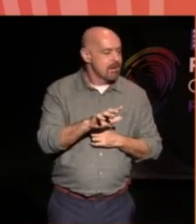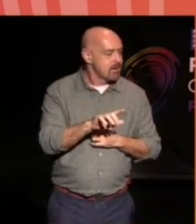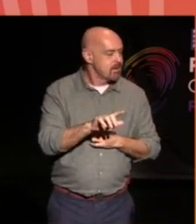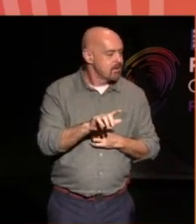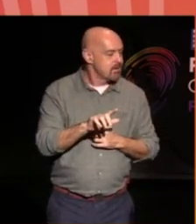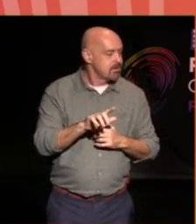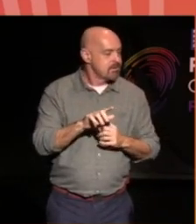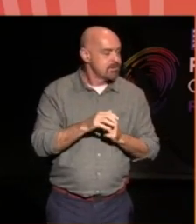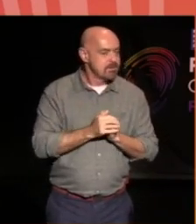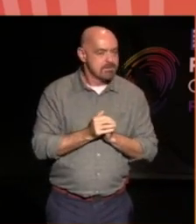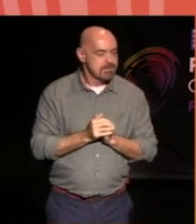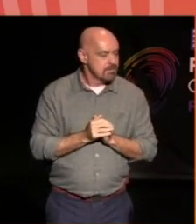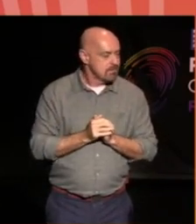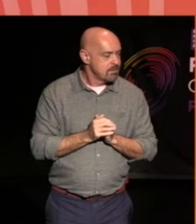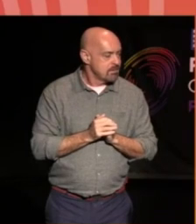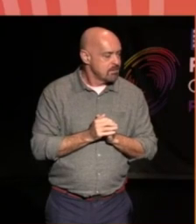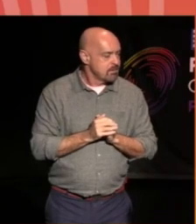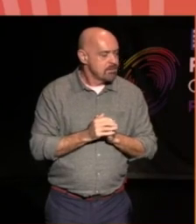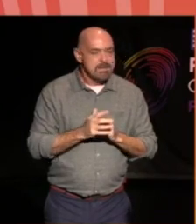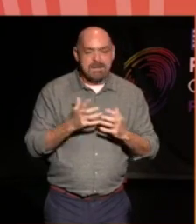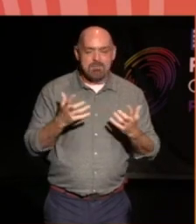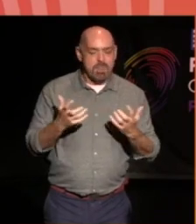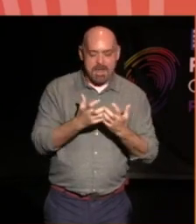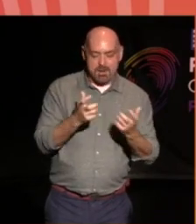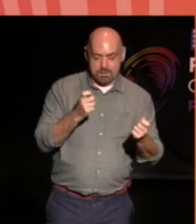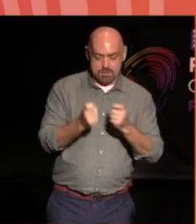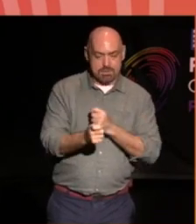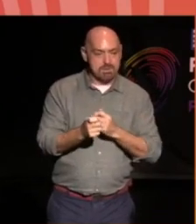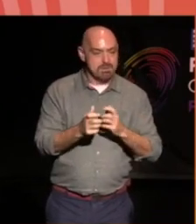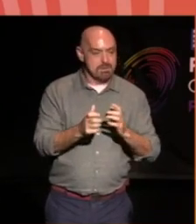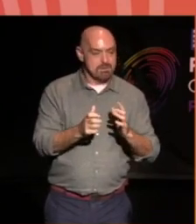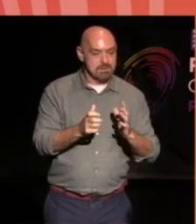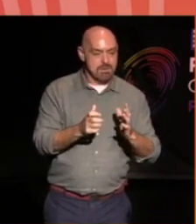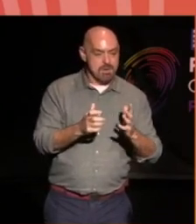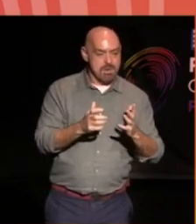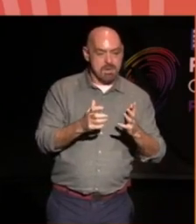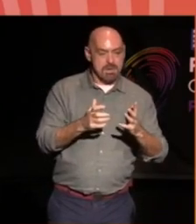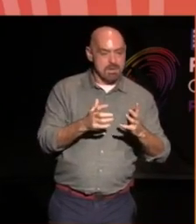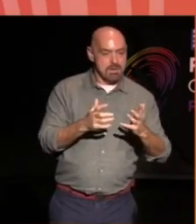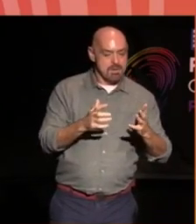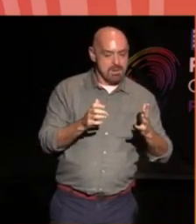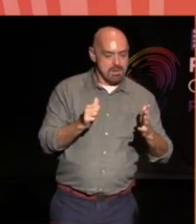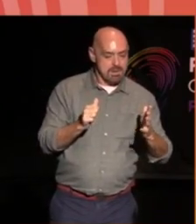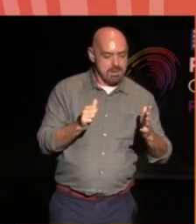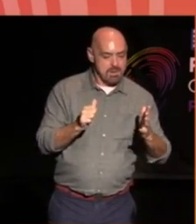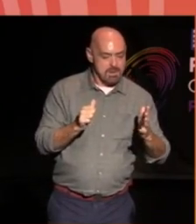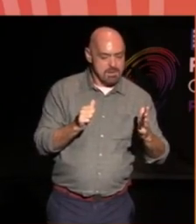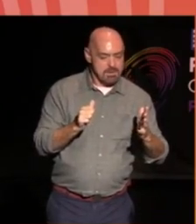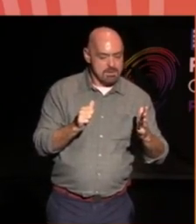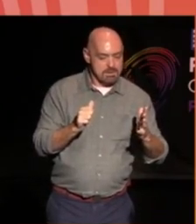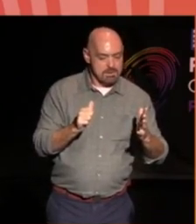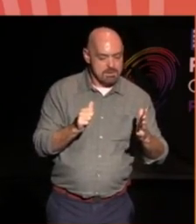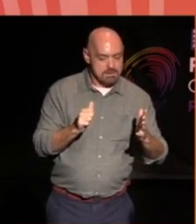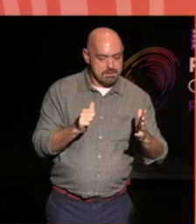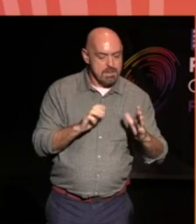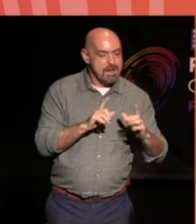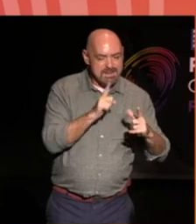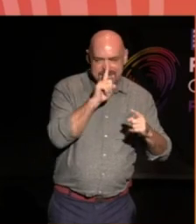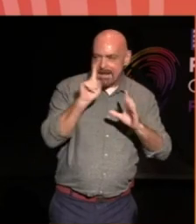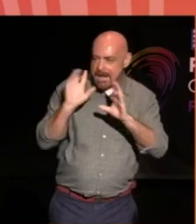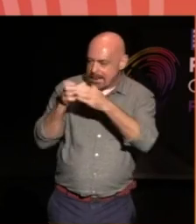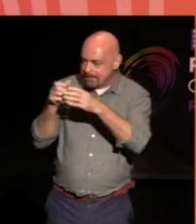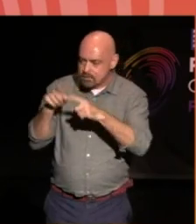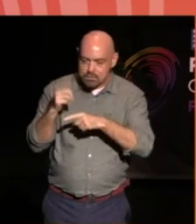guess the question's about how you make that leap between the niche to the mainstream in some of what's happening. So in both, I think the built environment and